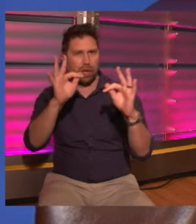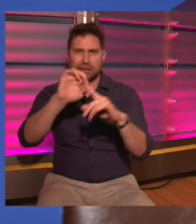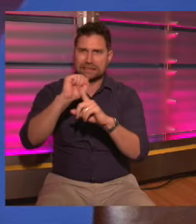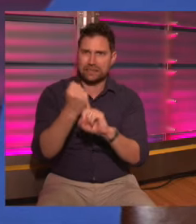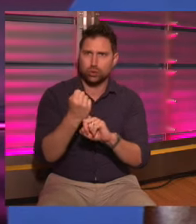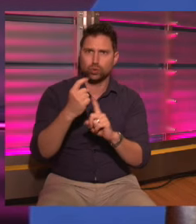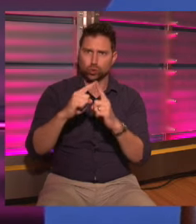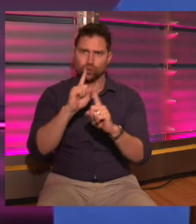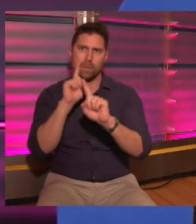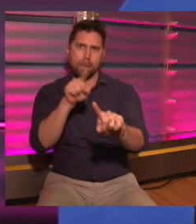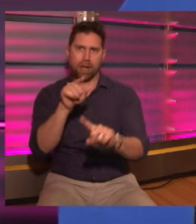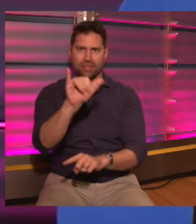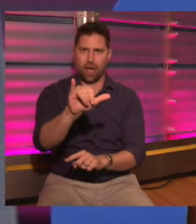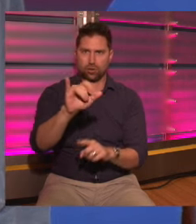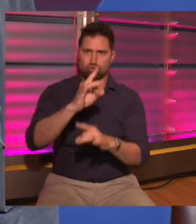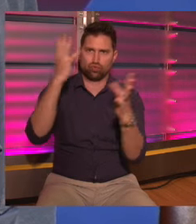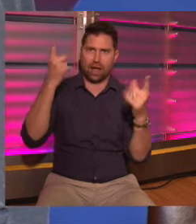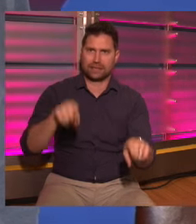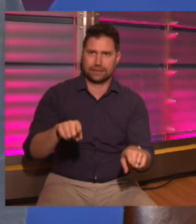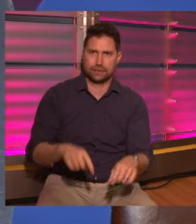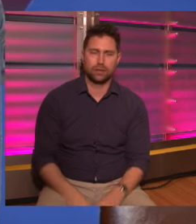is to respond to this crisis.